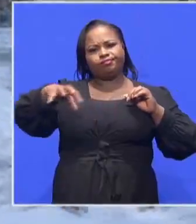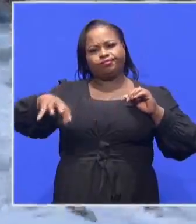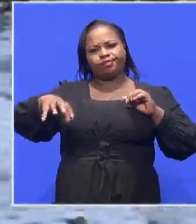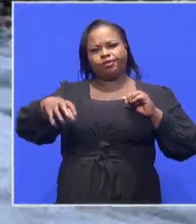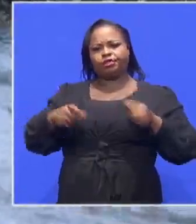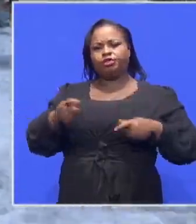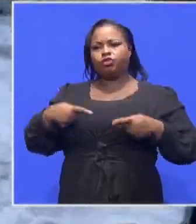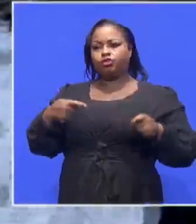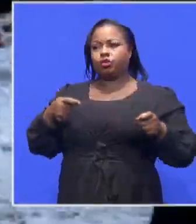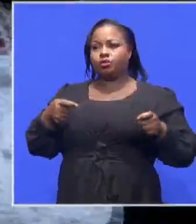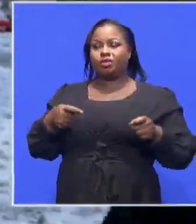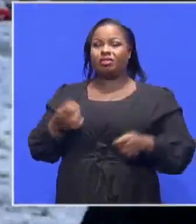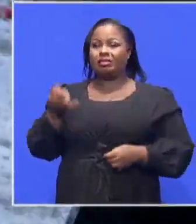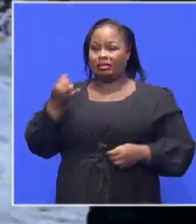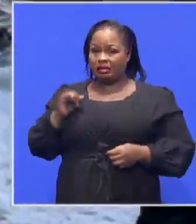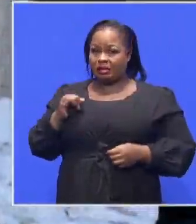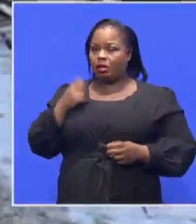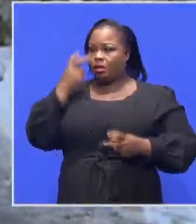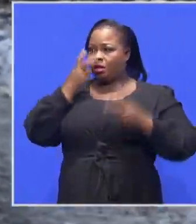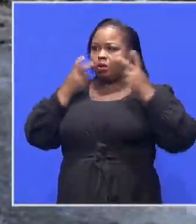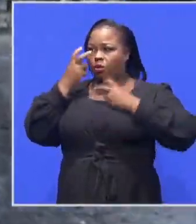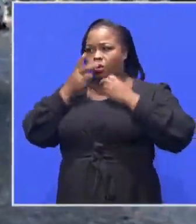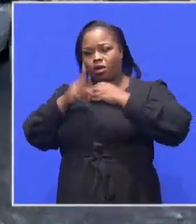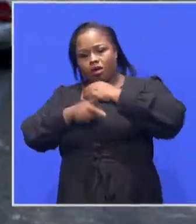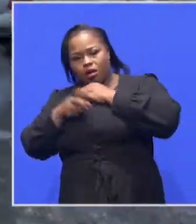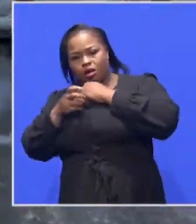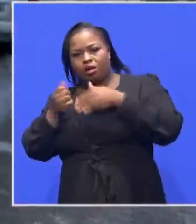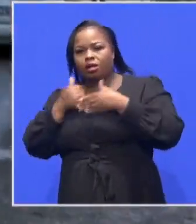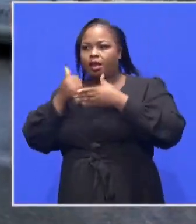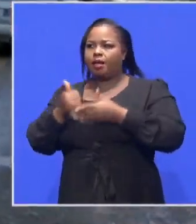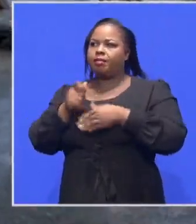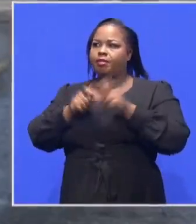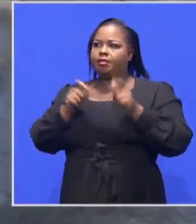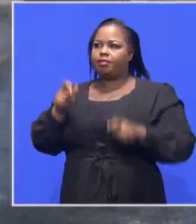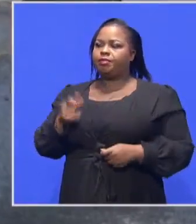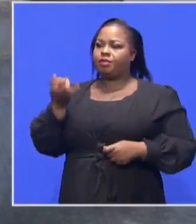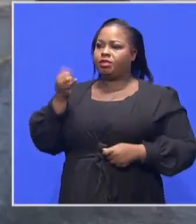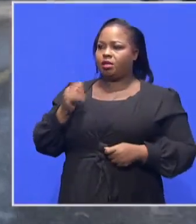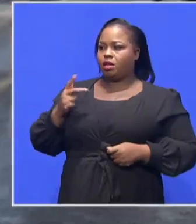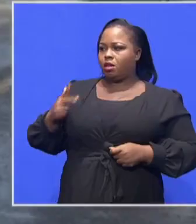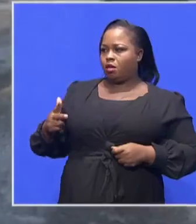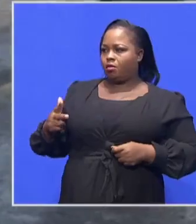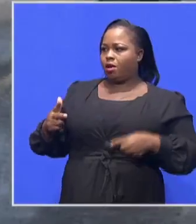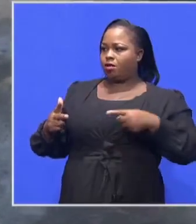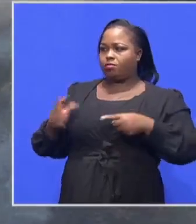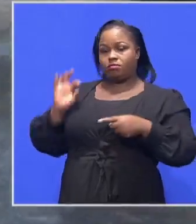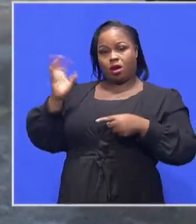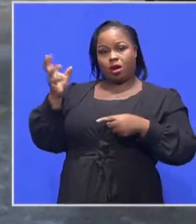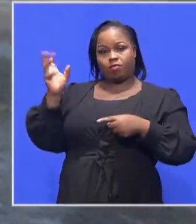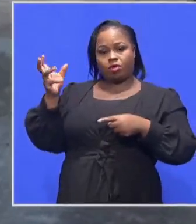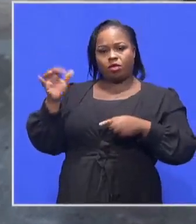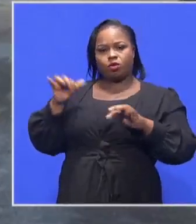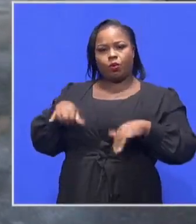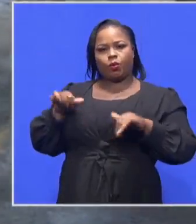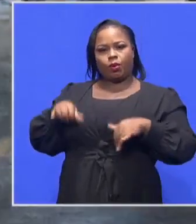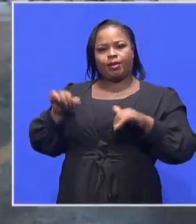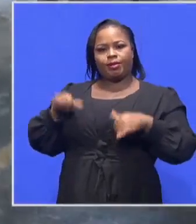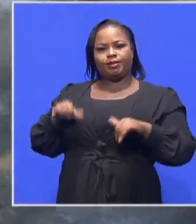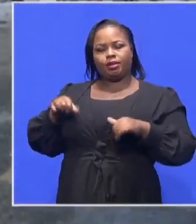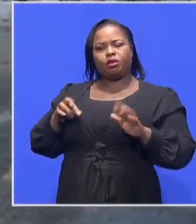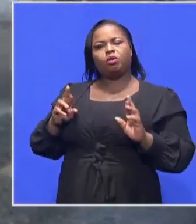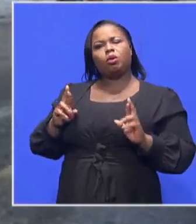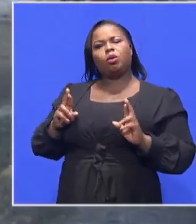rescue operation is still underway. You can also see an ambulance that is parked here earnestly waiting, hoping